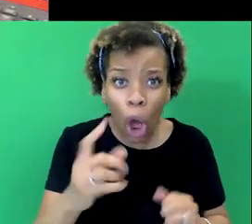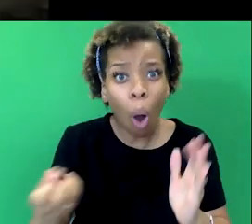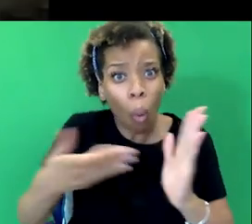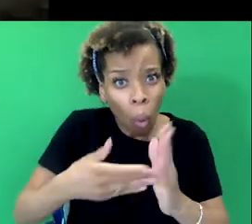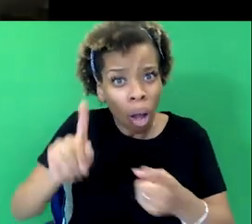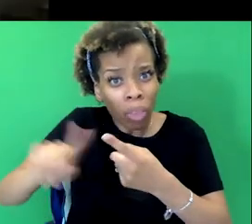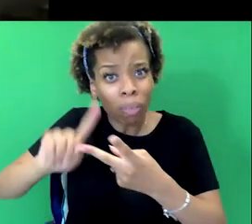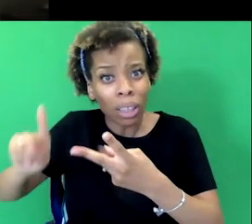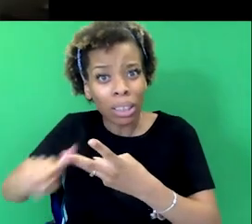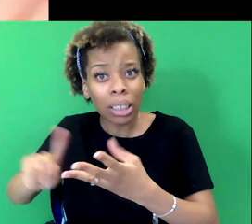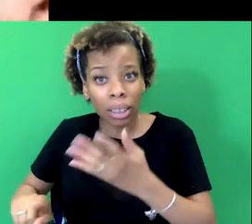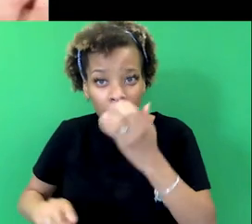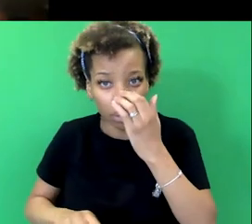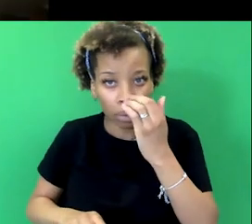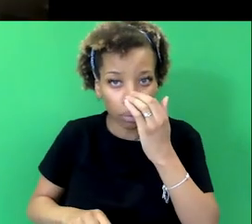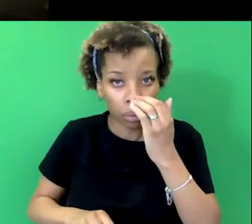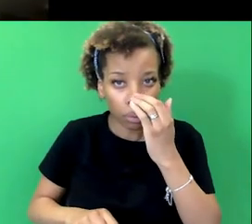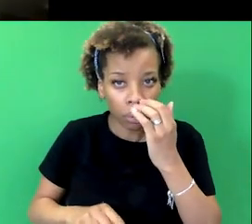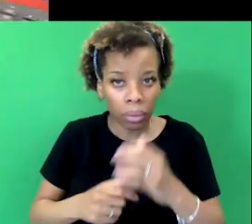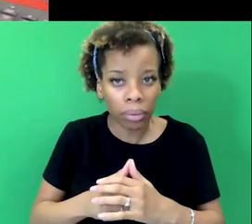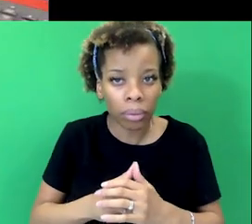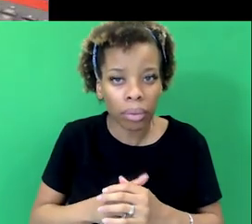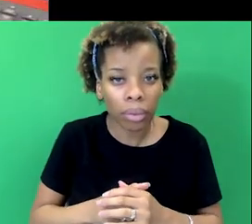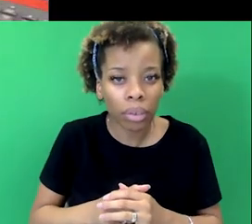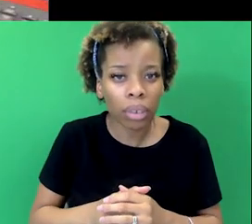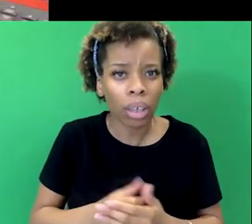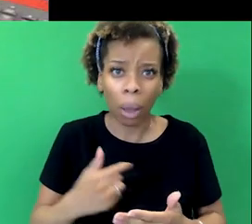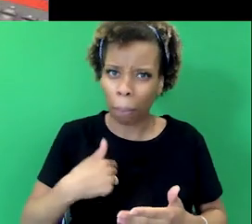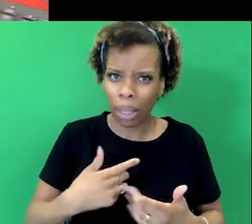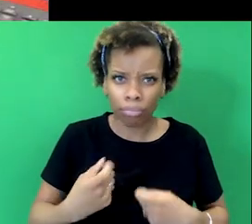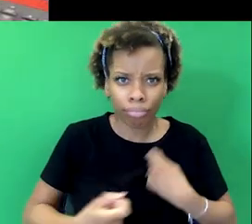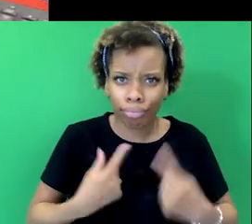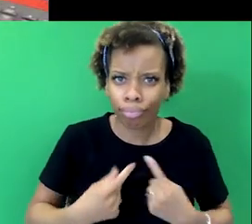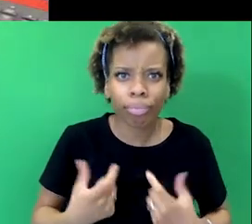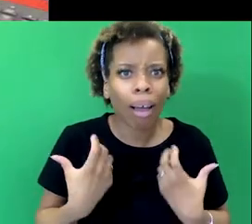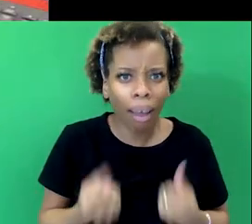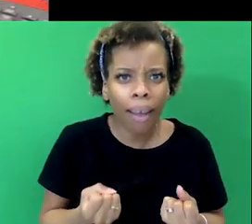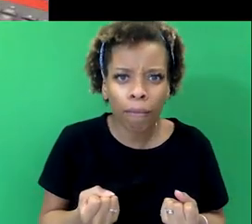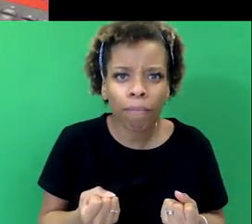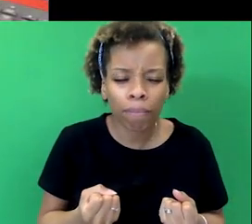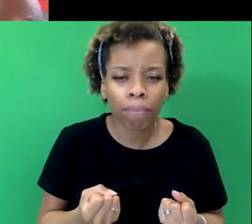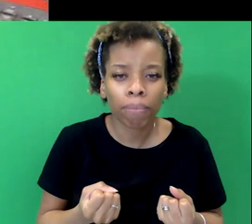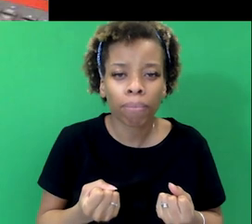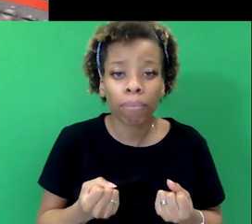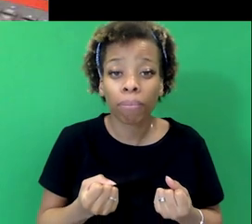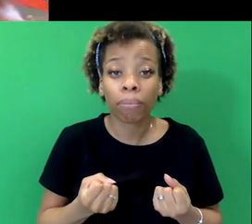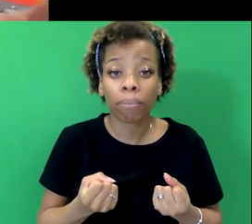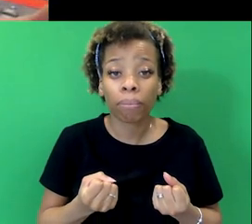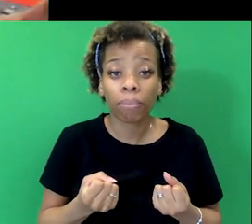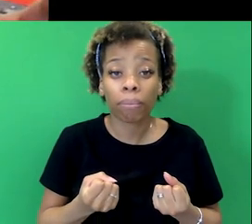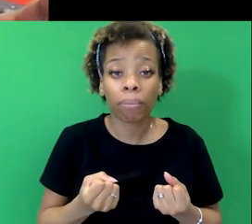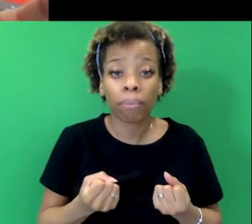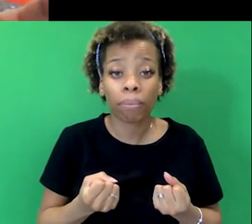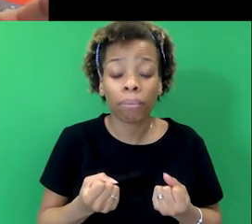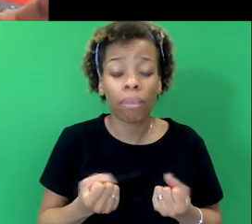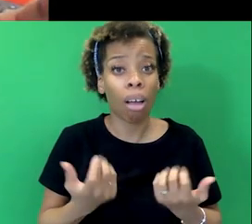And so Trafalgar really infuriates me. But, and yet you see, you know,